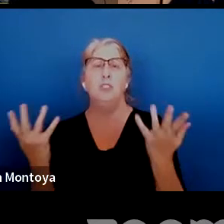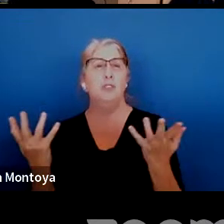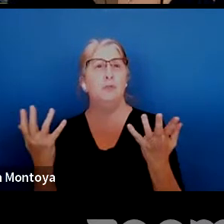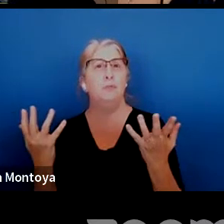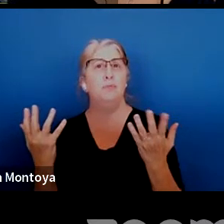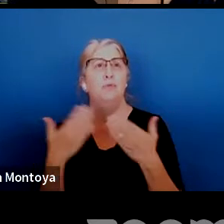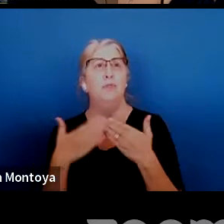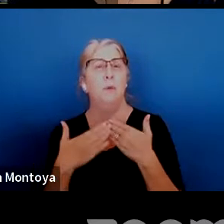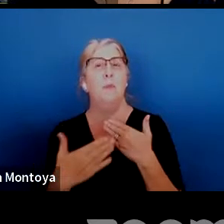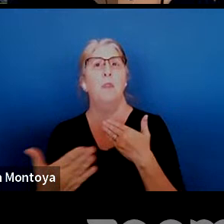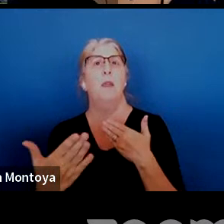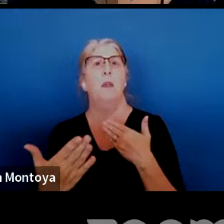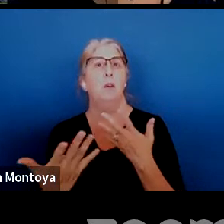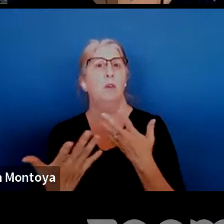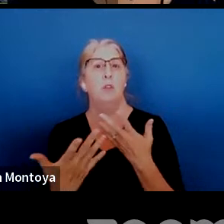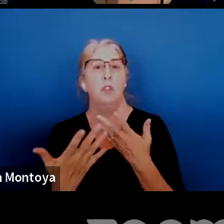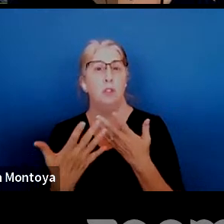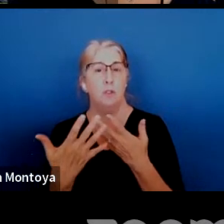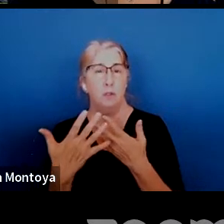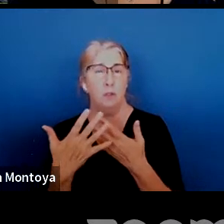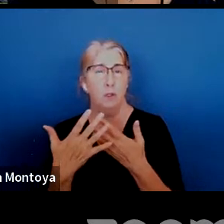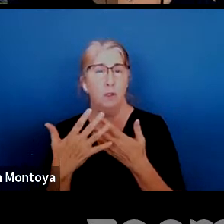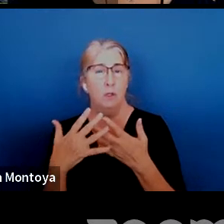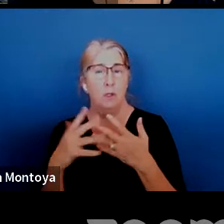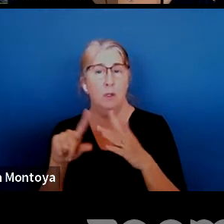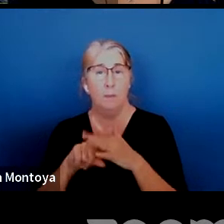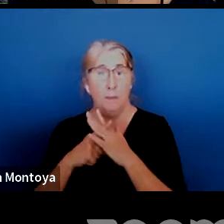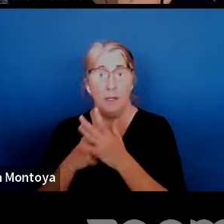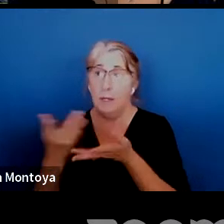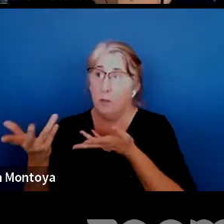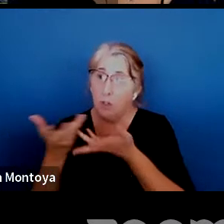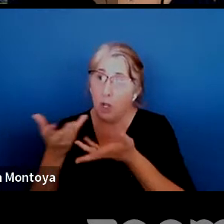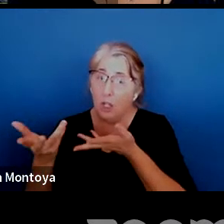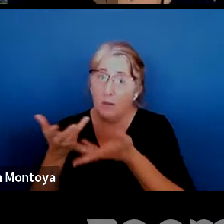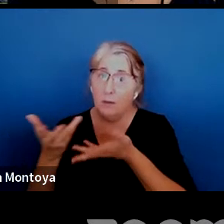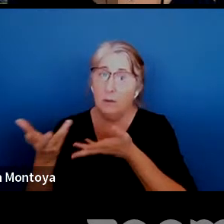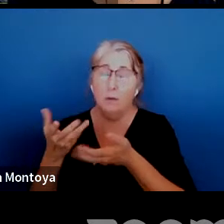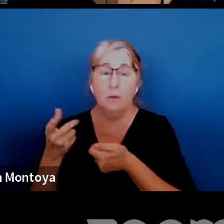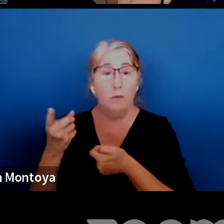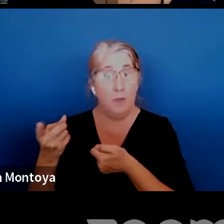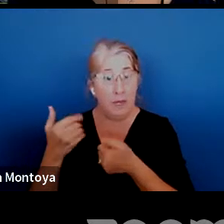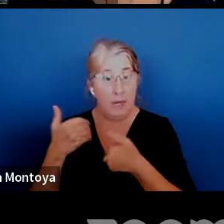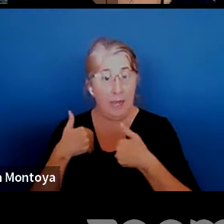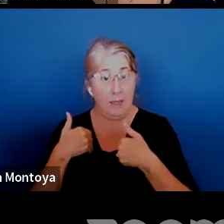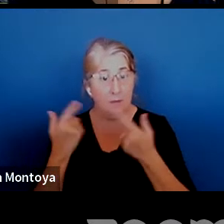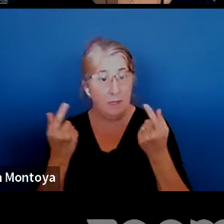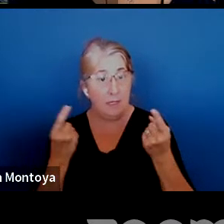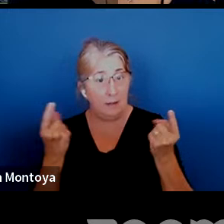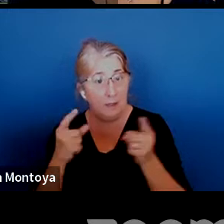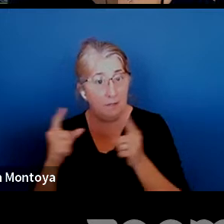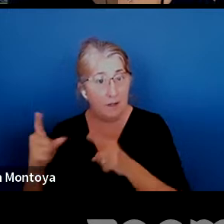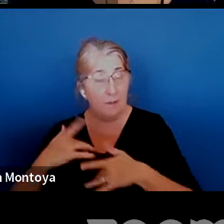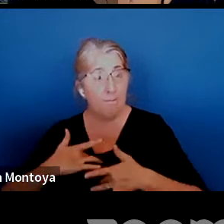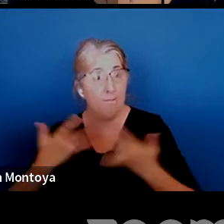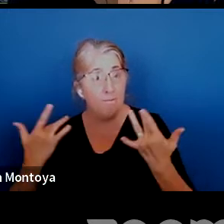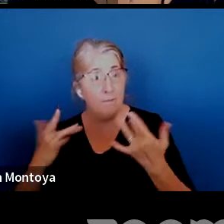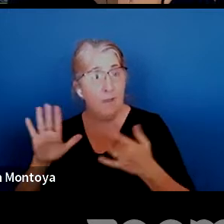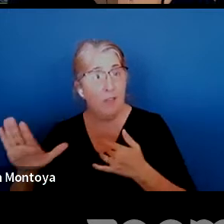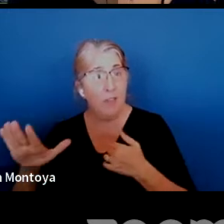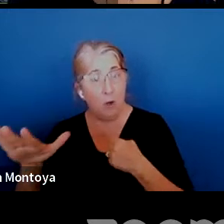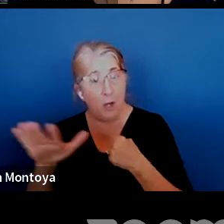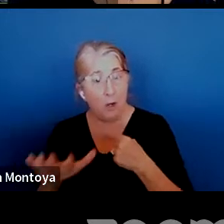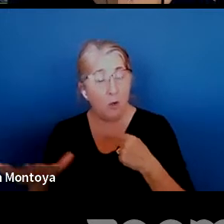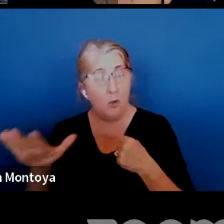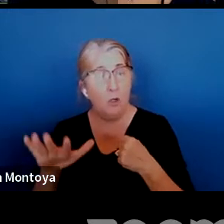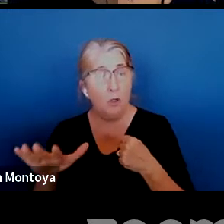there, build a dialogue whenever they have events in that area, maybe a